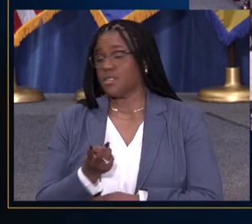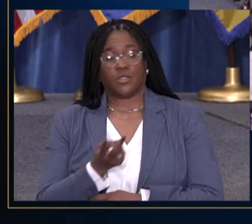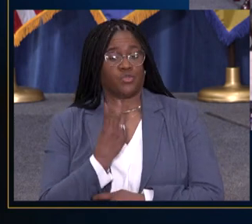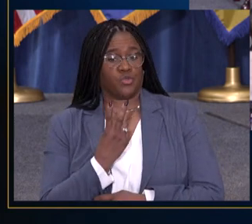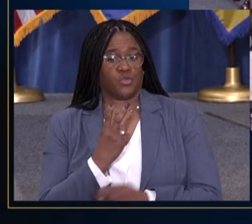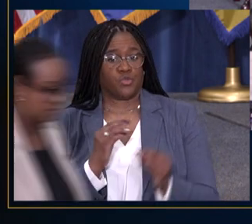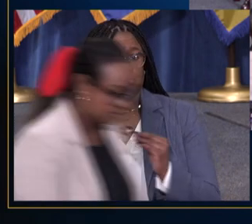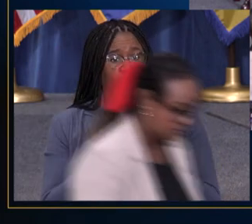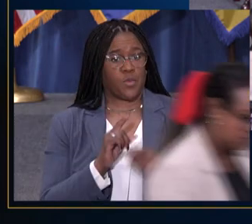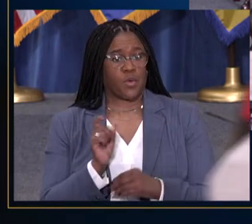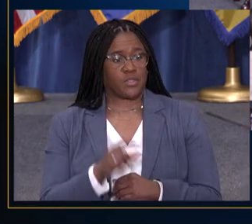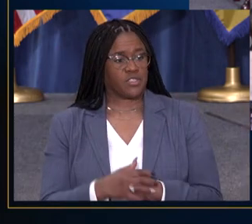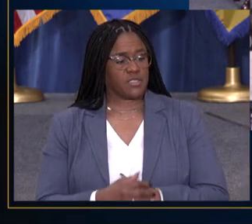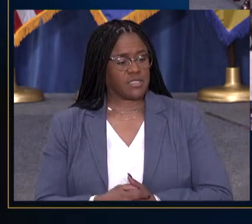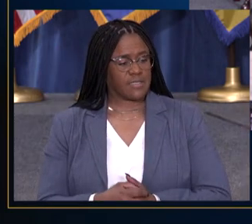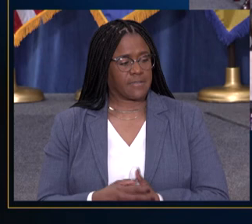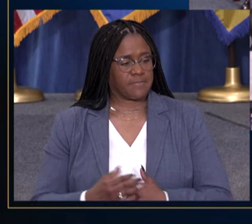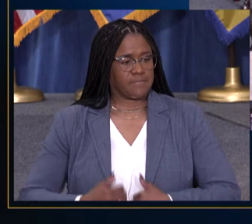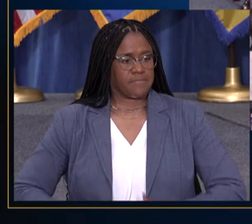questions.